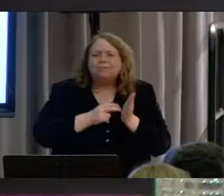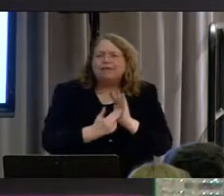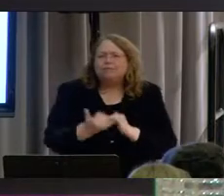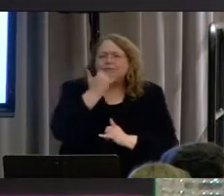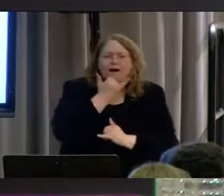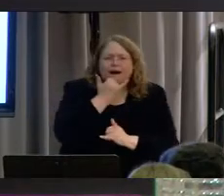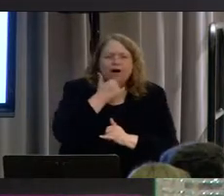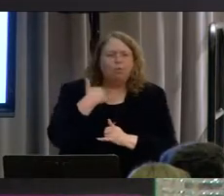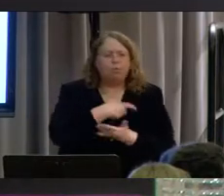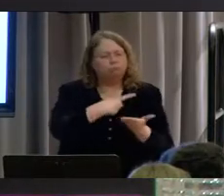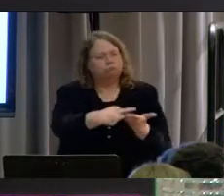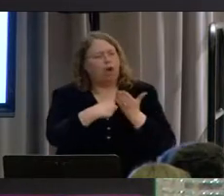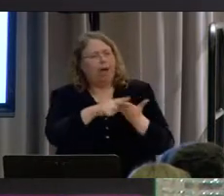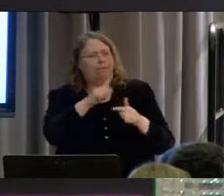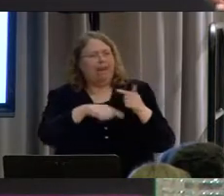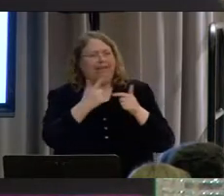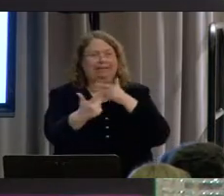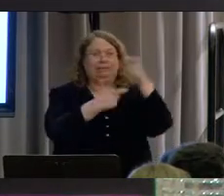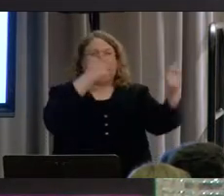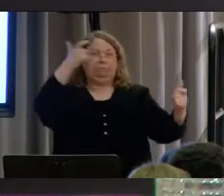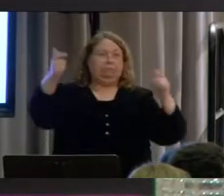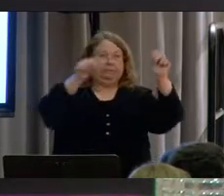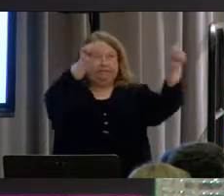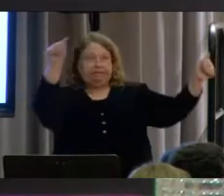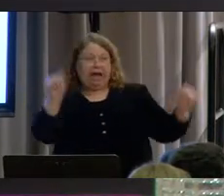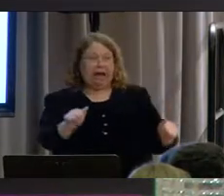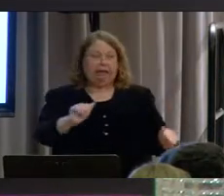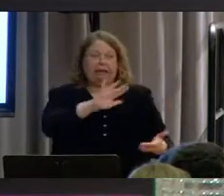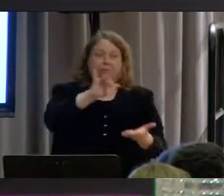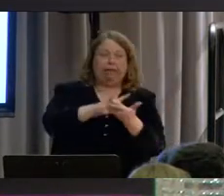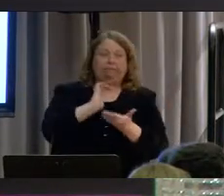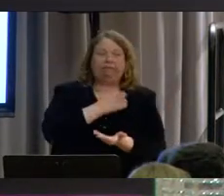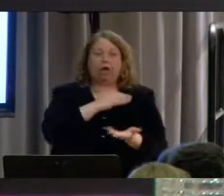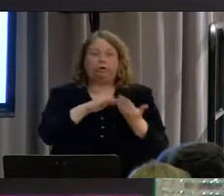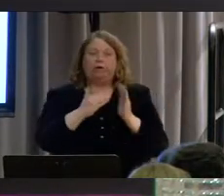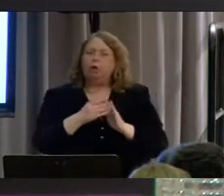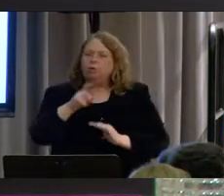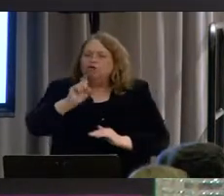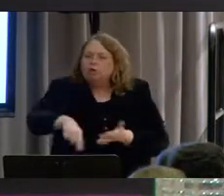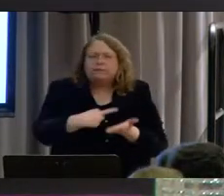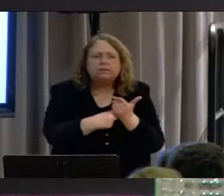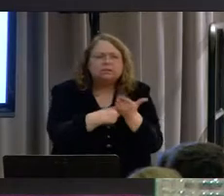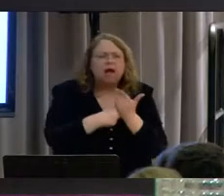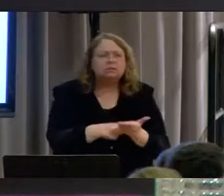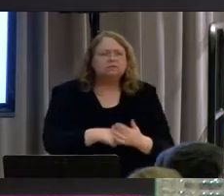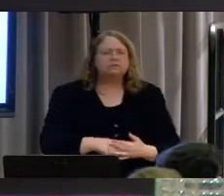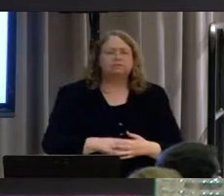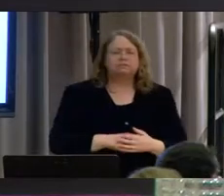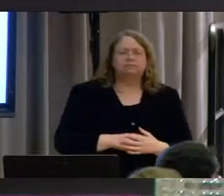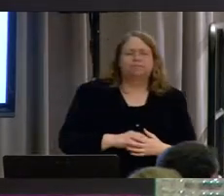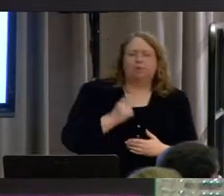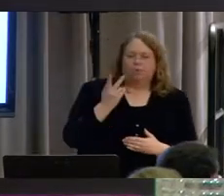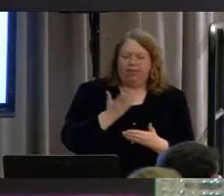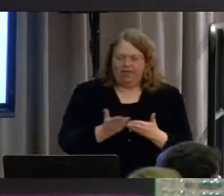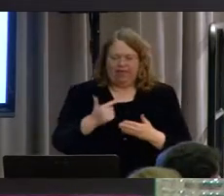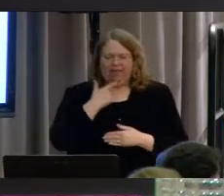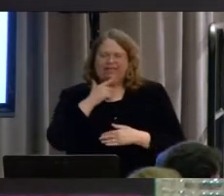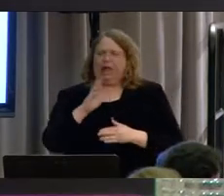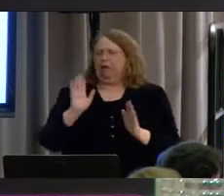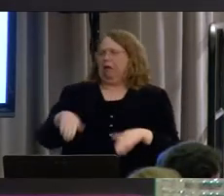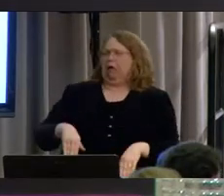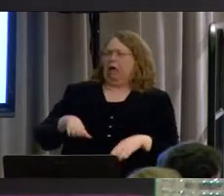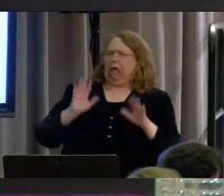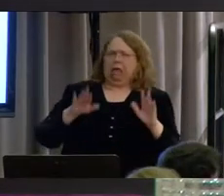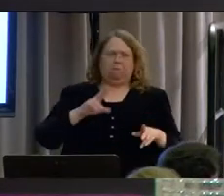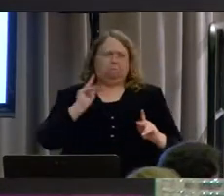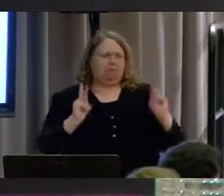we're talking about these huge statues in the middle of our city. This is something that should happen. And I was at one thing and some guy said, yeah, all these